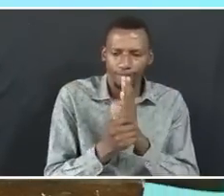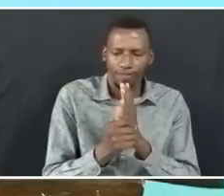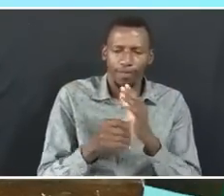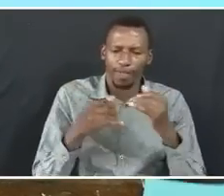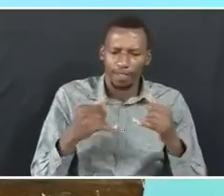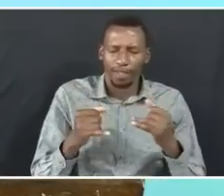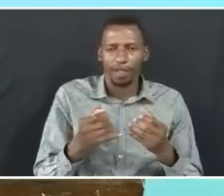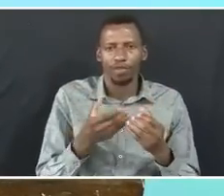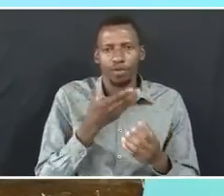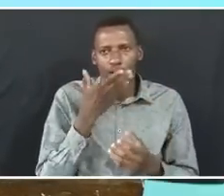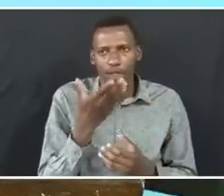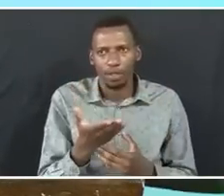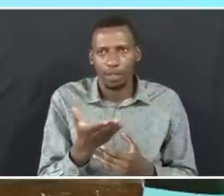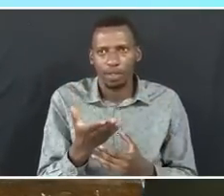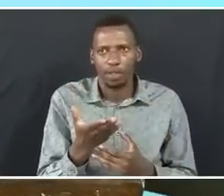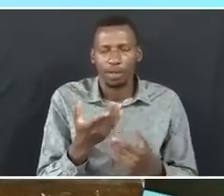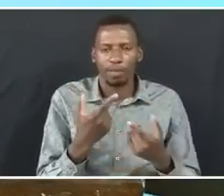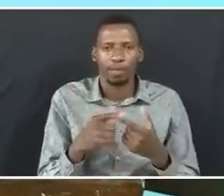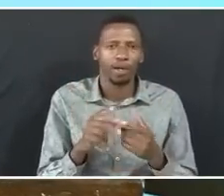It bothers me.